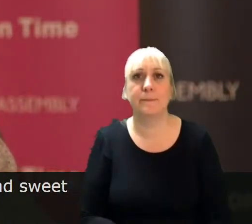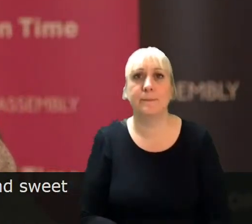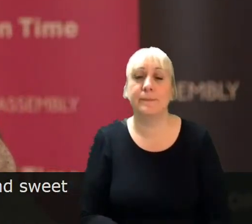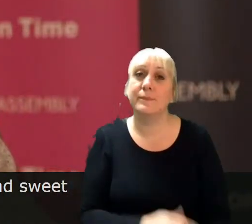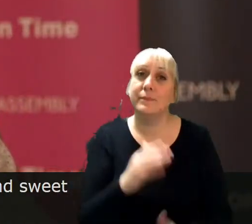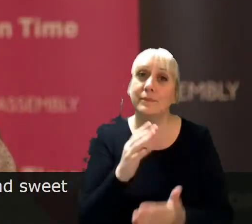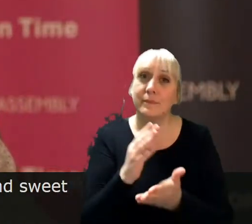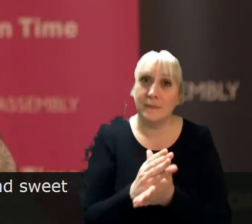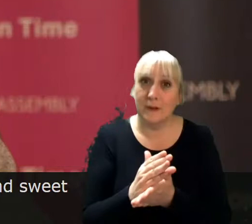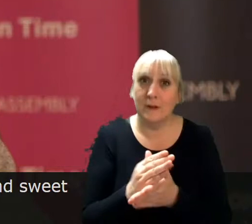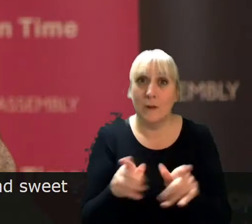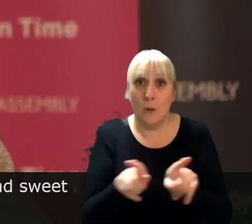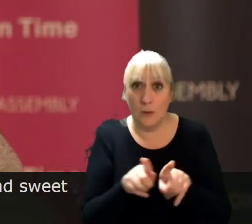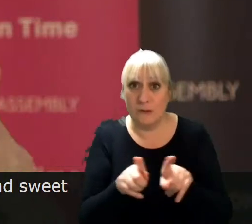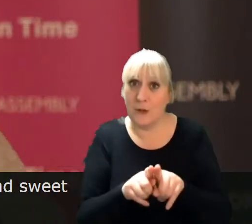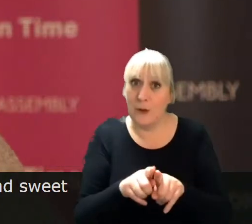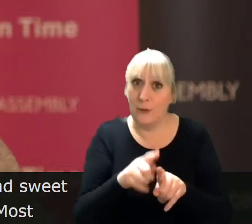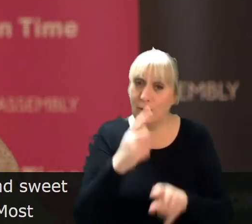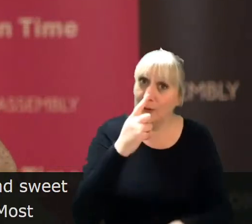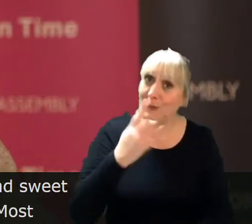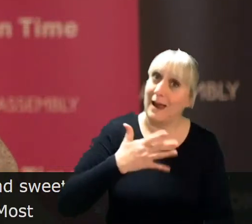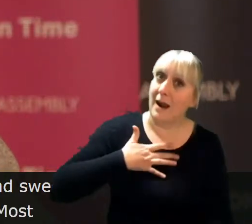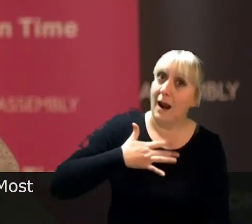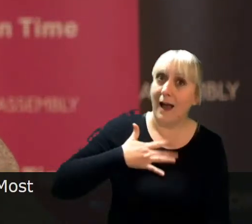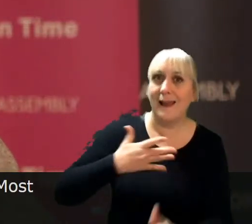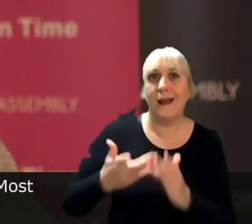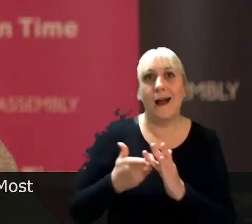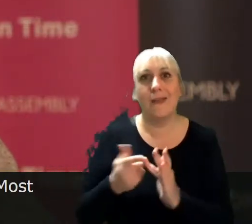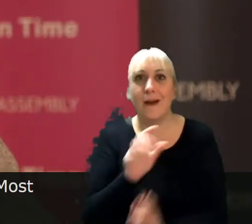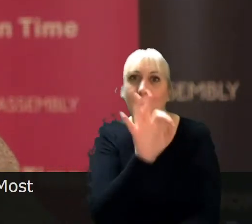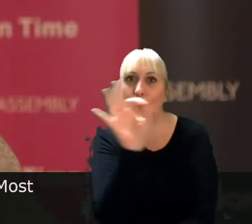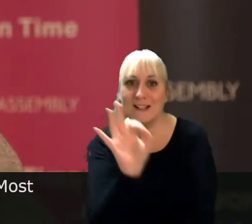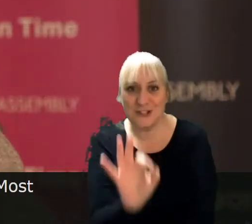like other questions. That's the trick here. And those